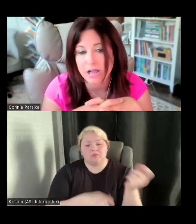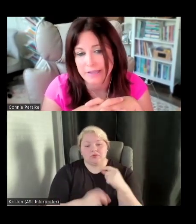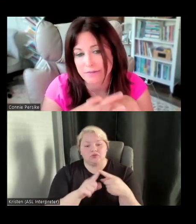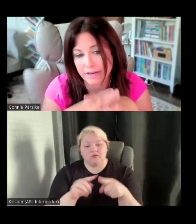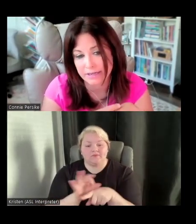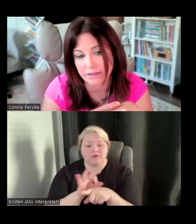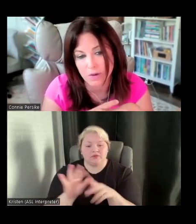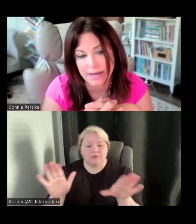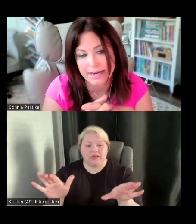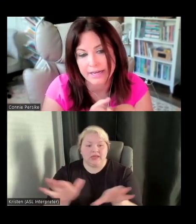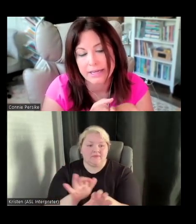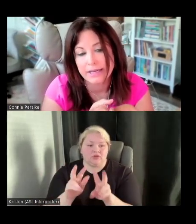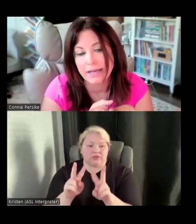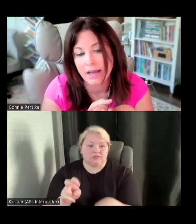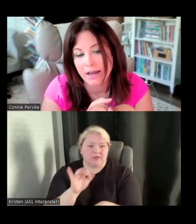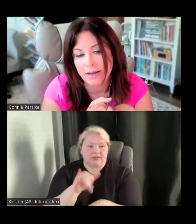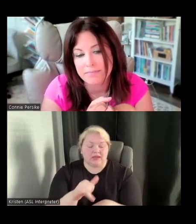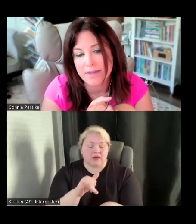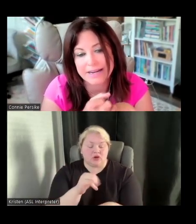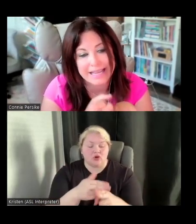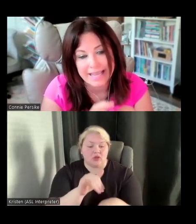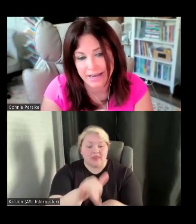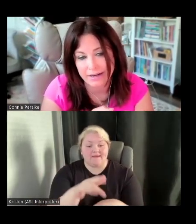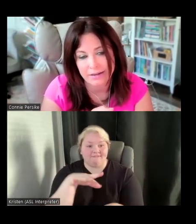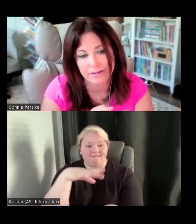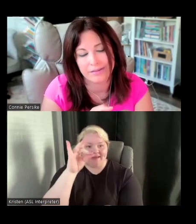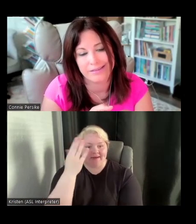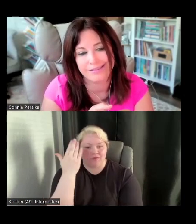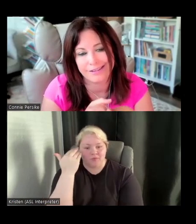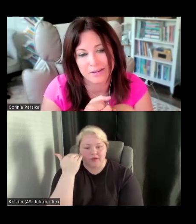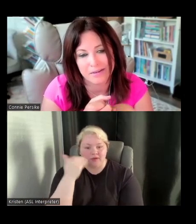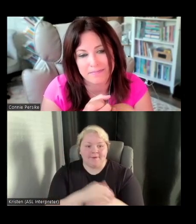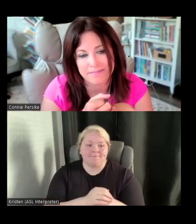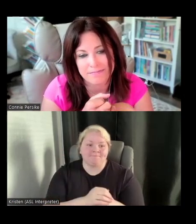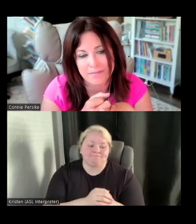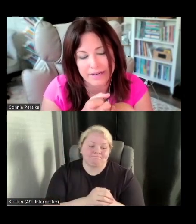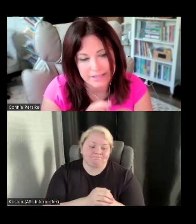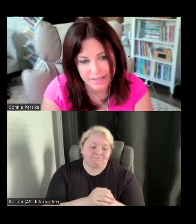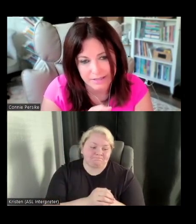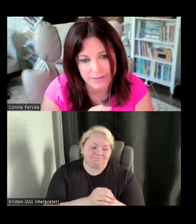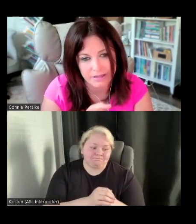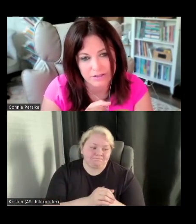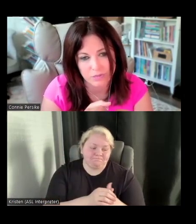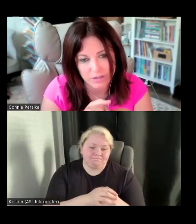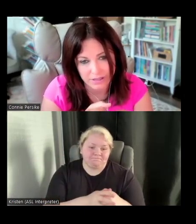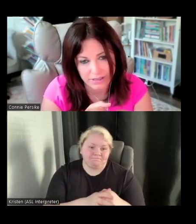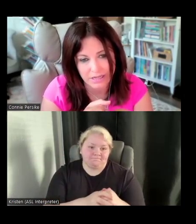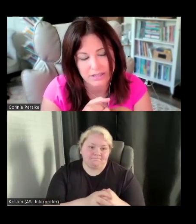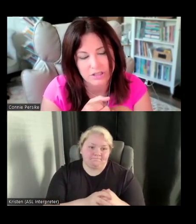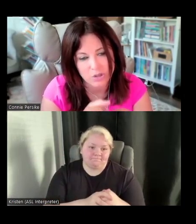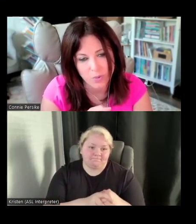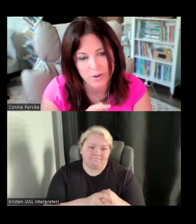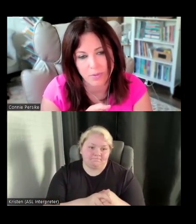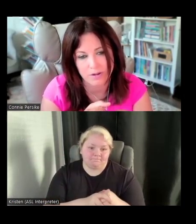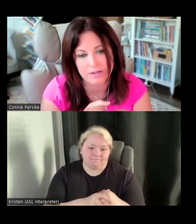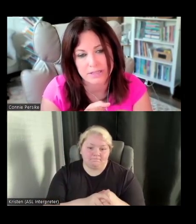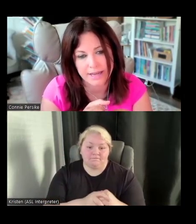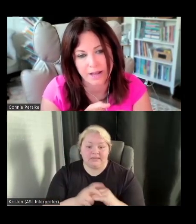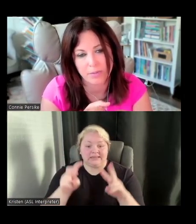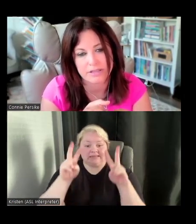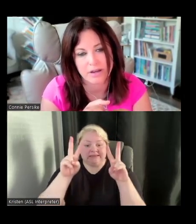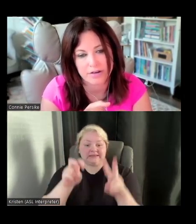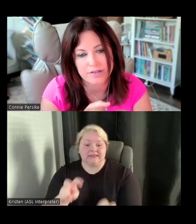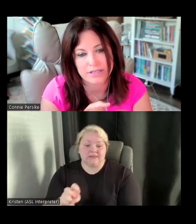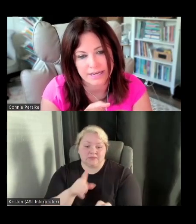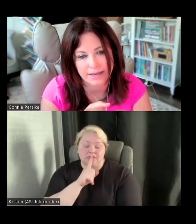and I call that Finding the Why. And again, an assessment is really so important to